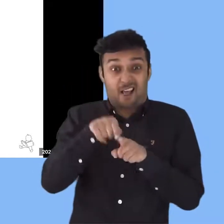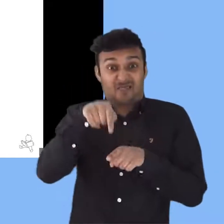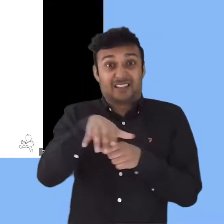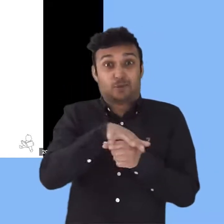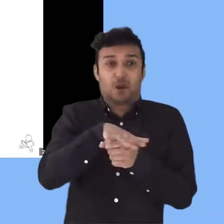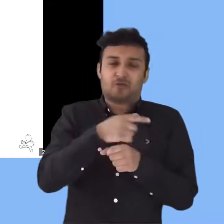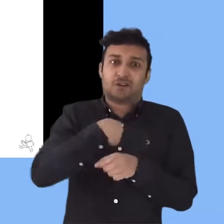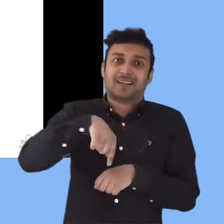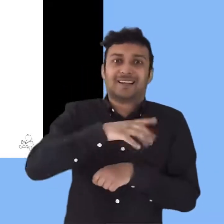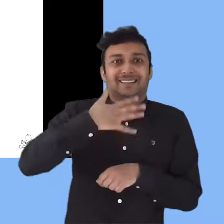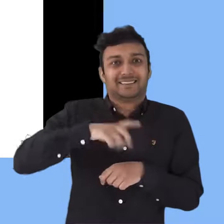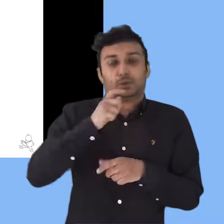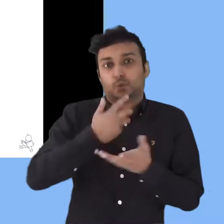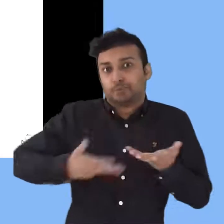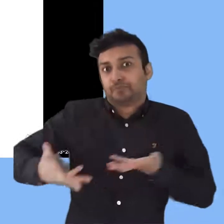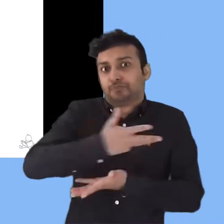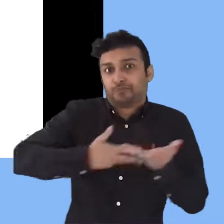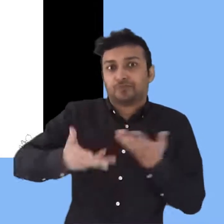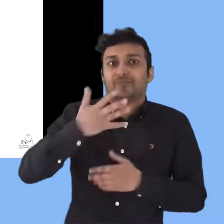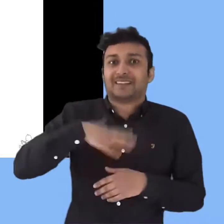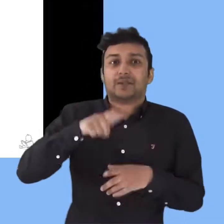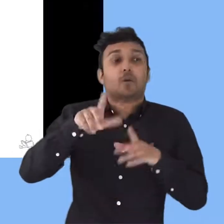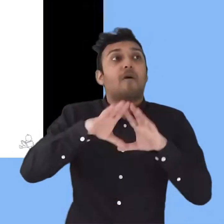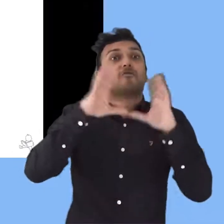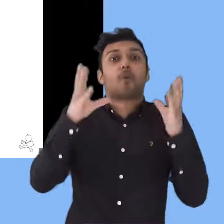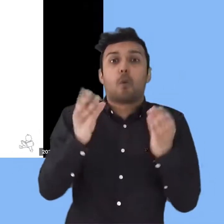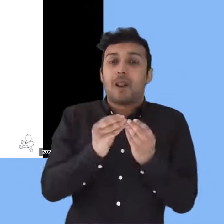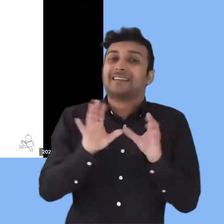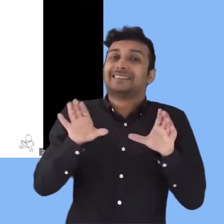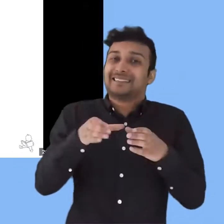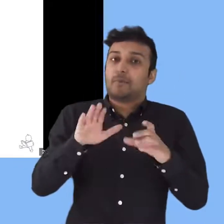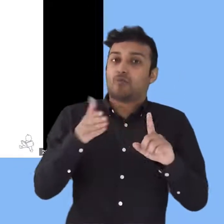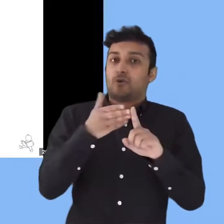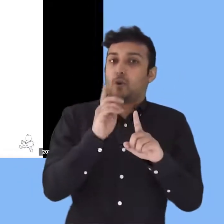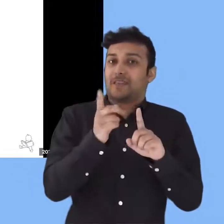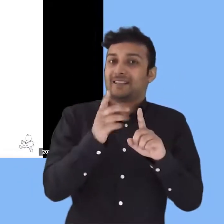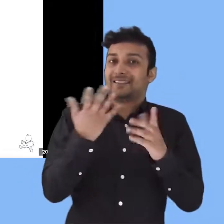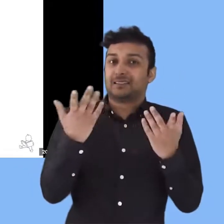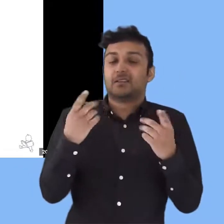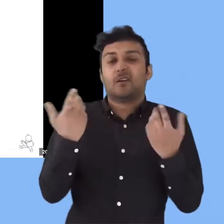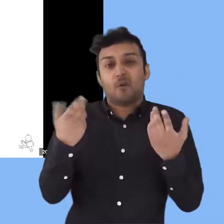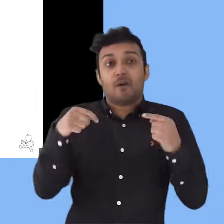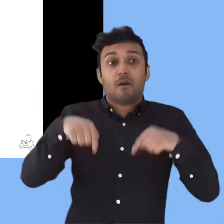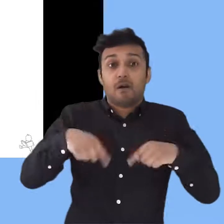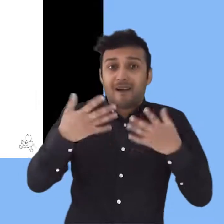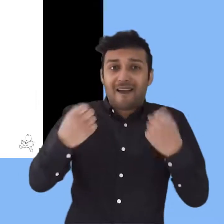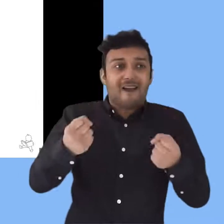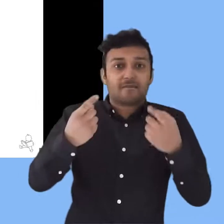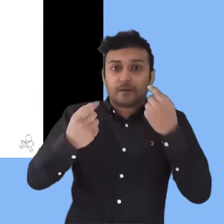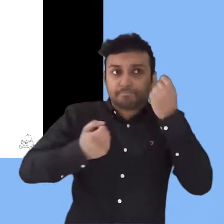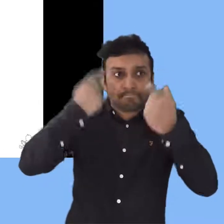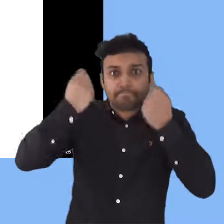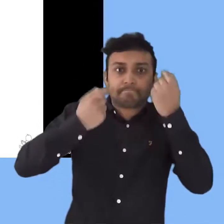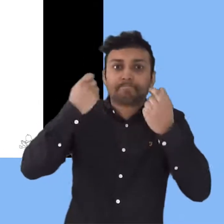an overall team approach towards working through this together. You know, these implicit ideas that we have about Black